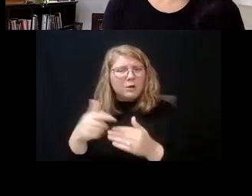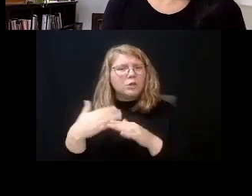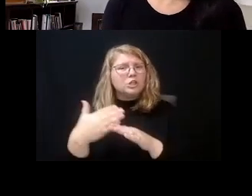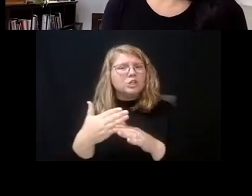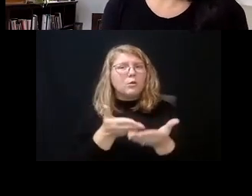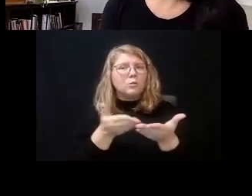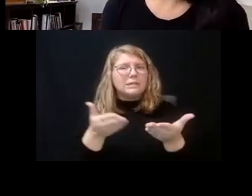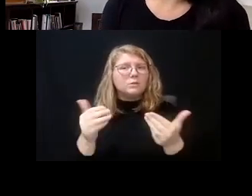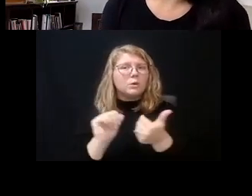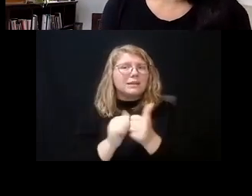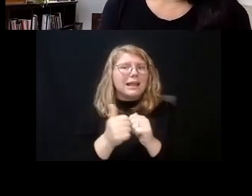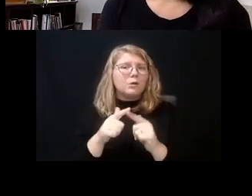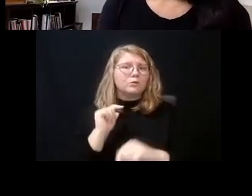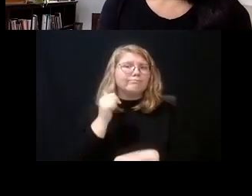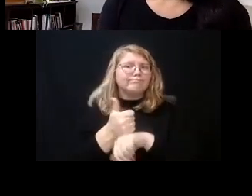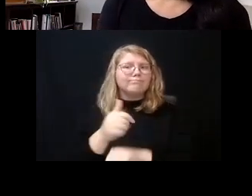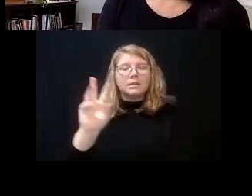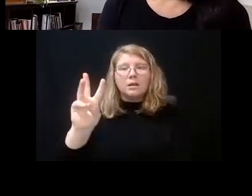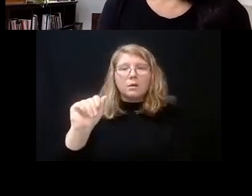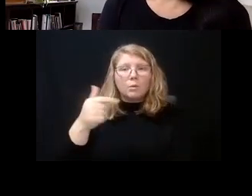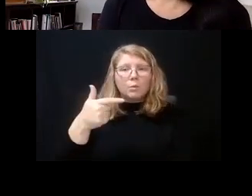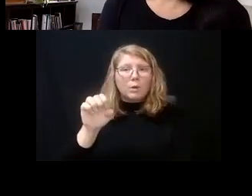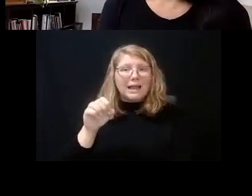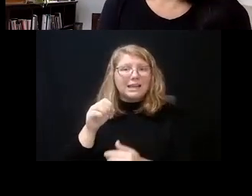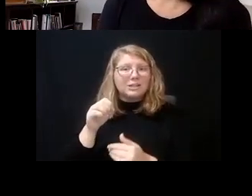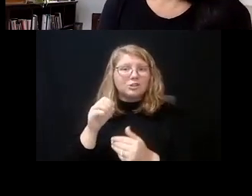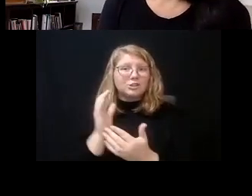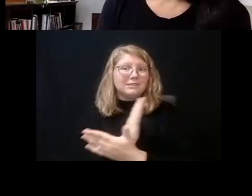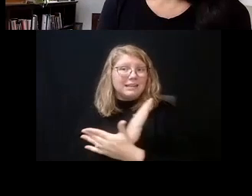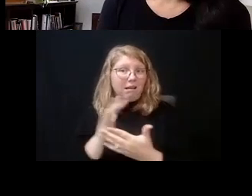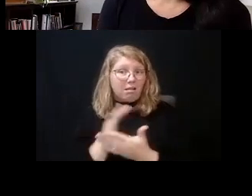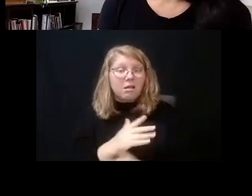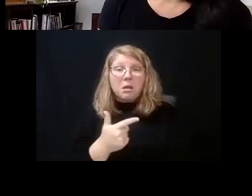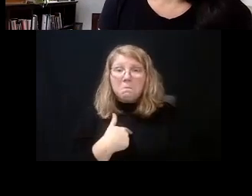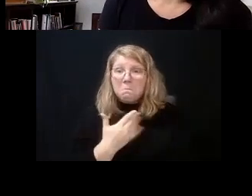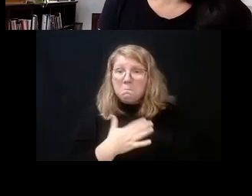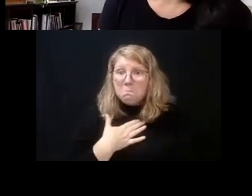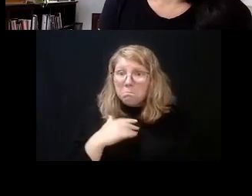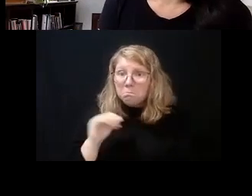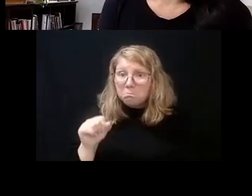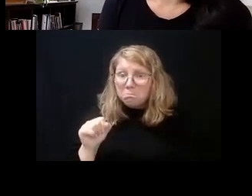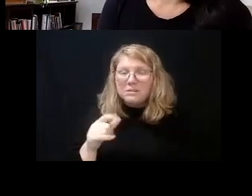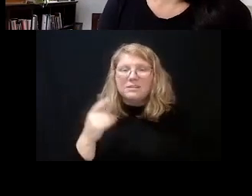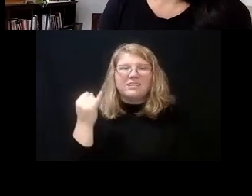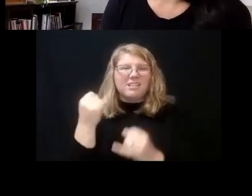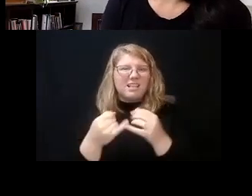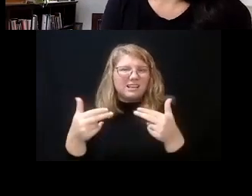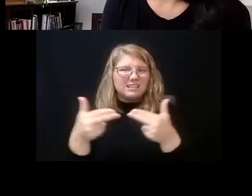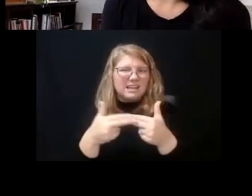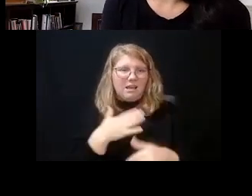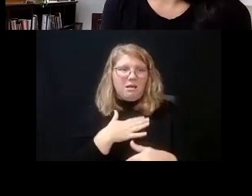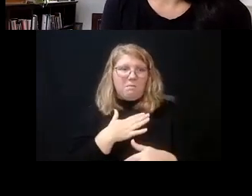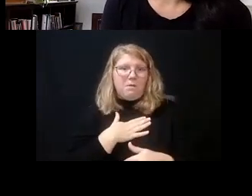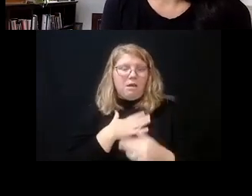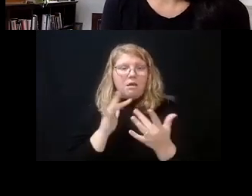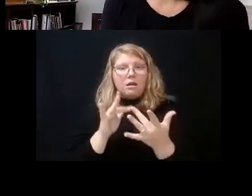create a wage scale? I'm happy to do that. The last slide has my contact information and